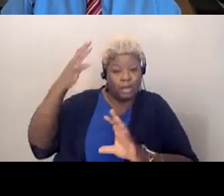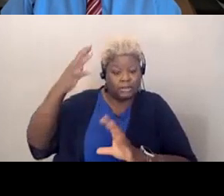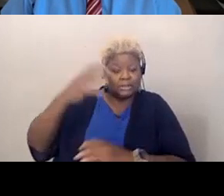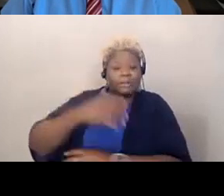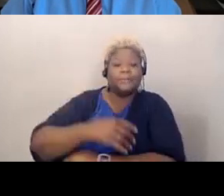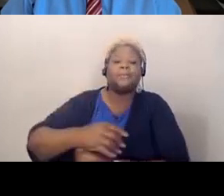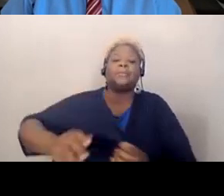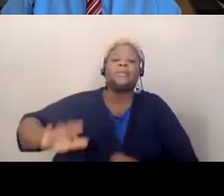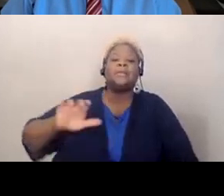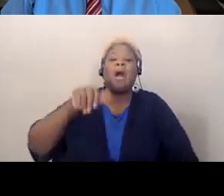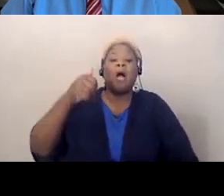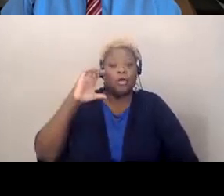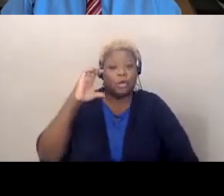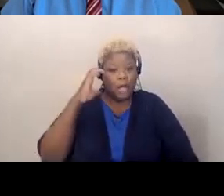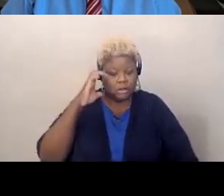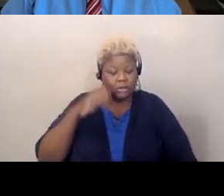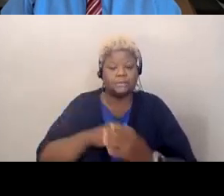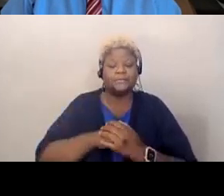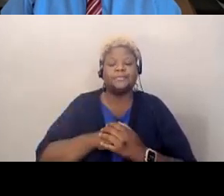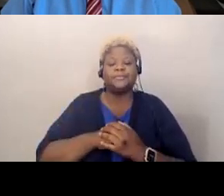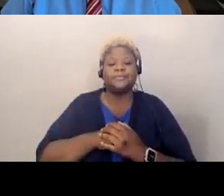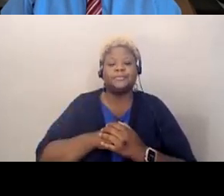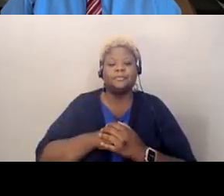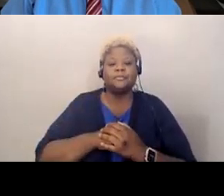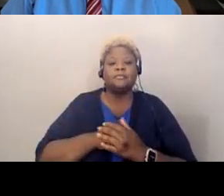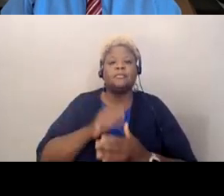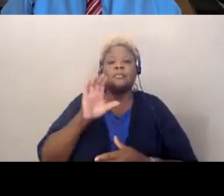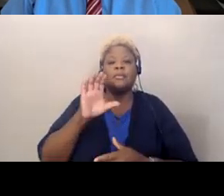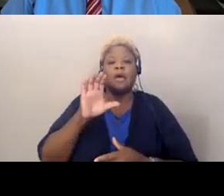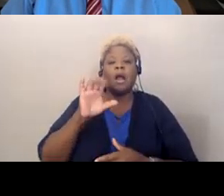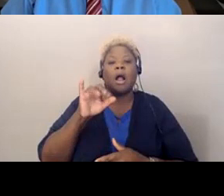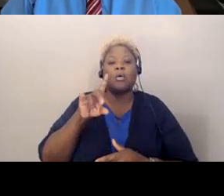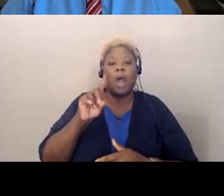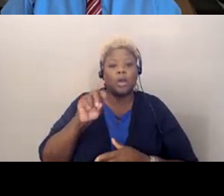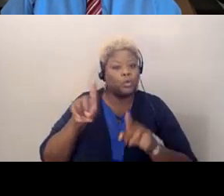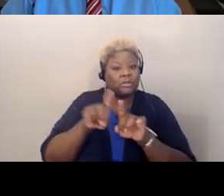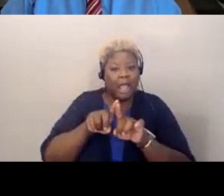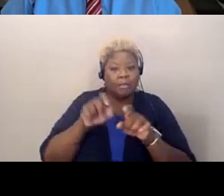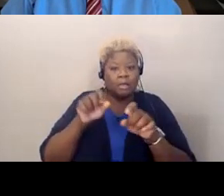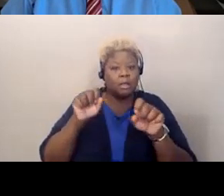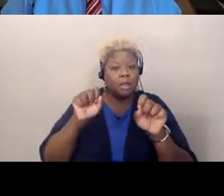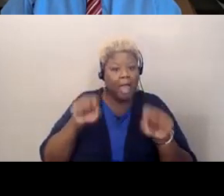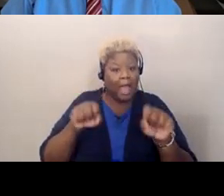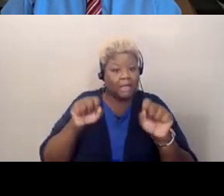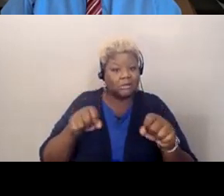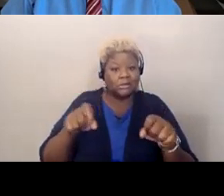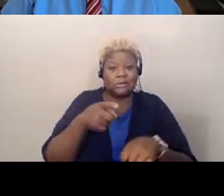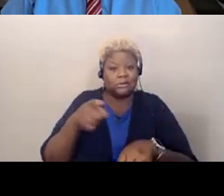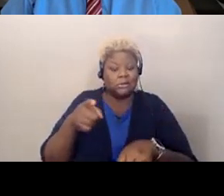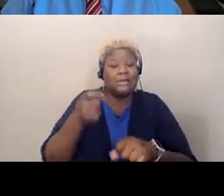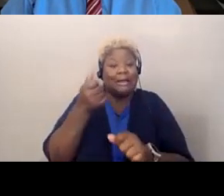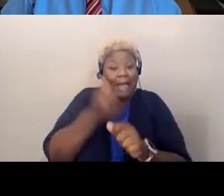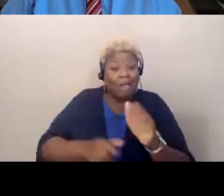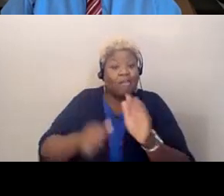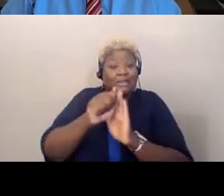my other cousin is in Colorado serving in that same way. I think every state sees